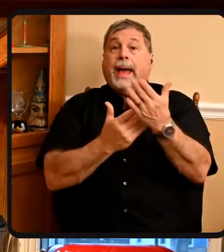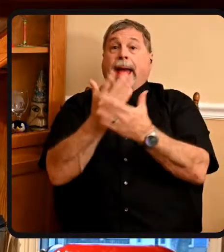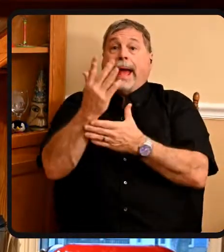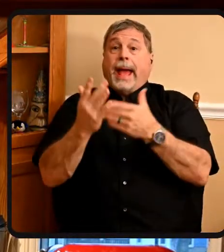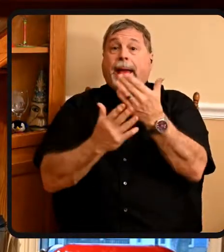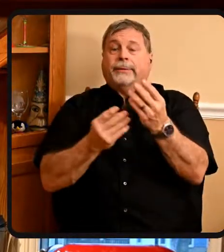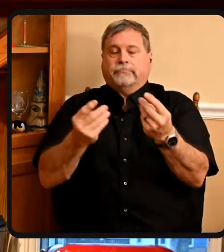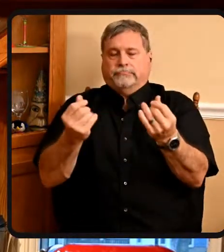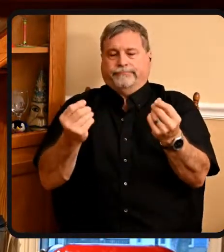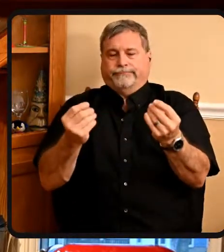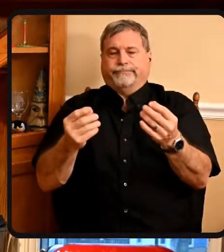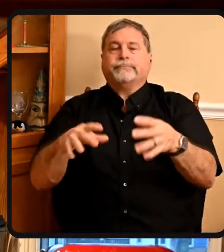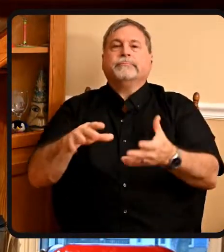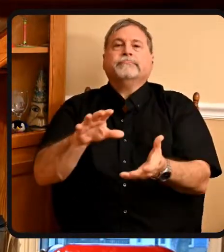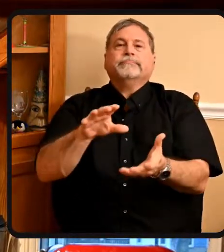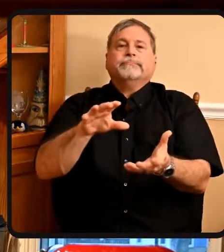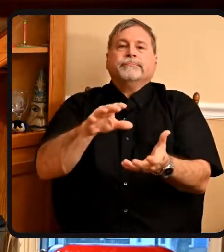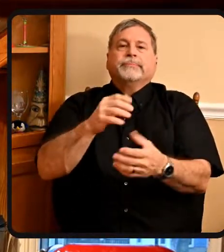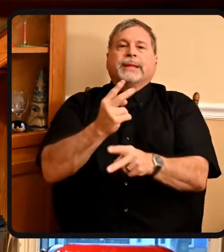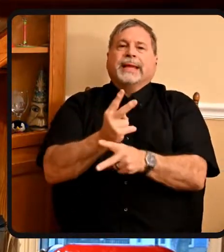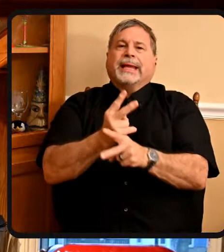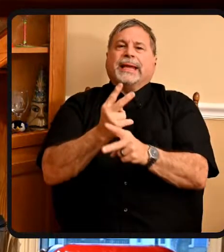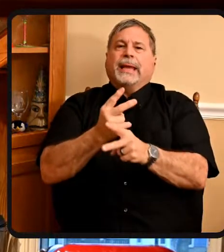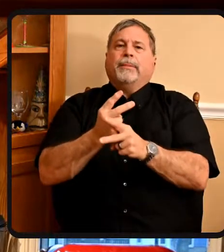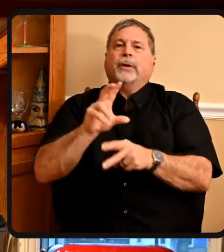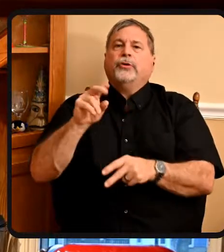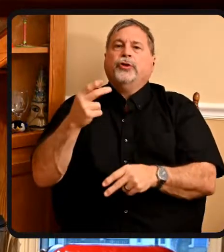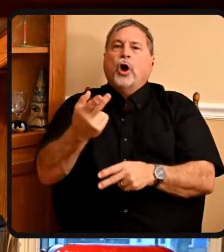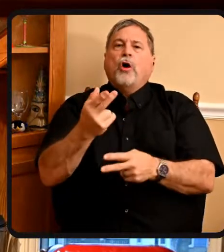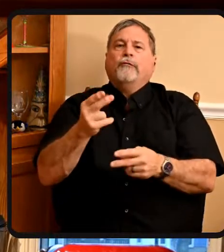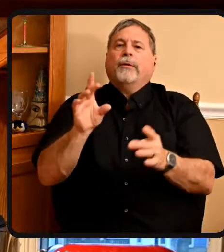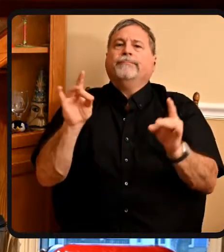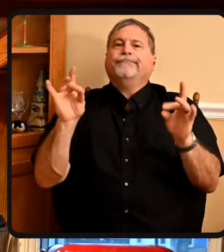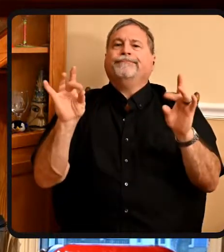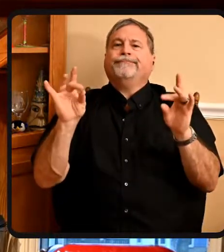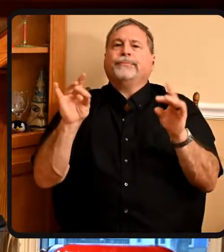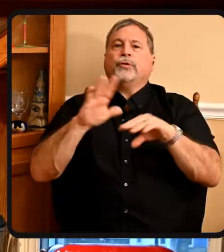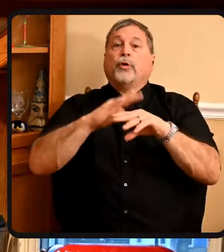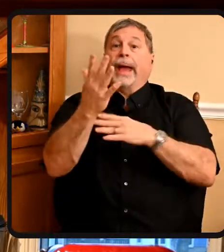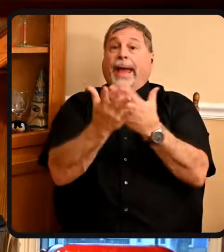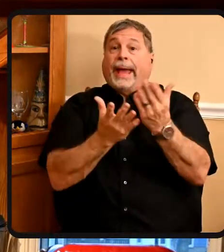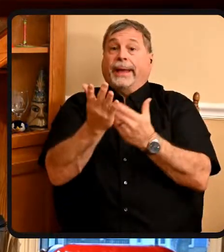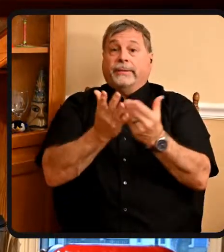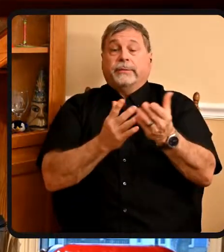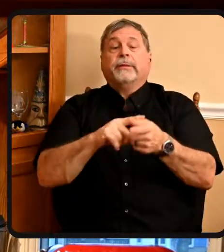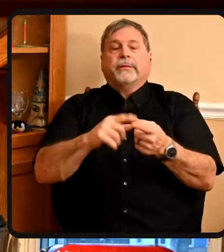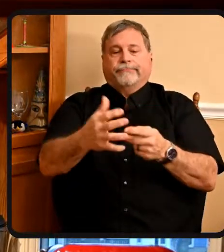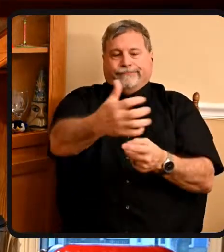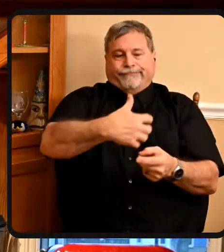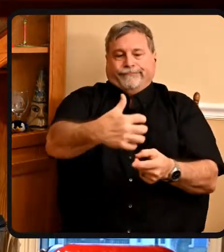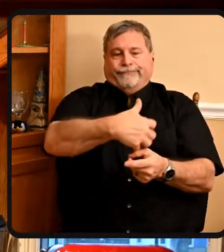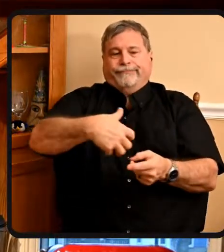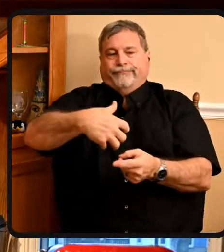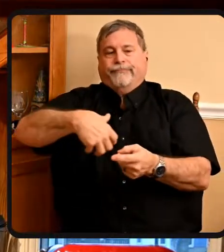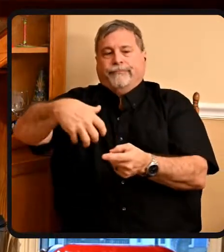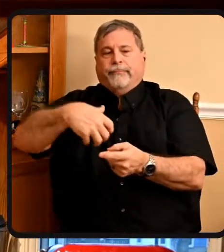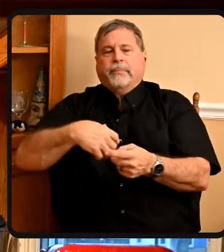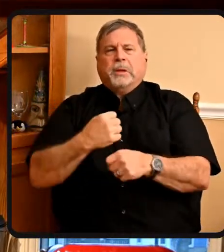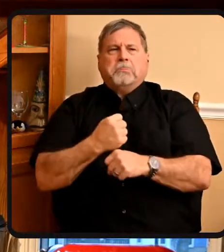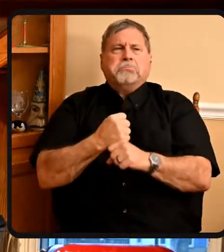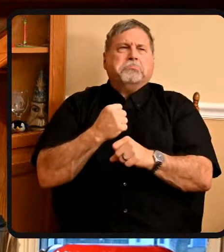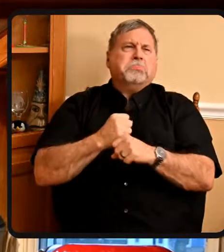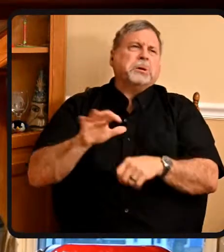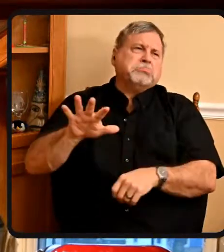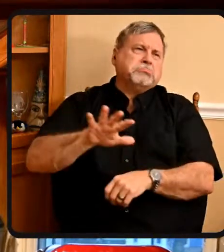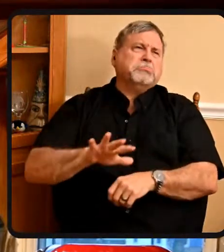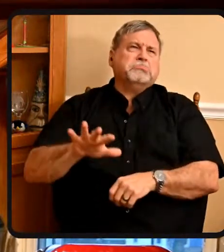hands. That'll help keep the batter from sticking to your hands. You can then scrape it out of the bowl. And